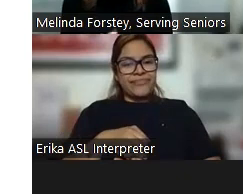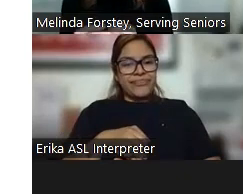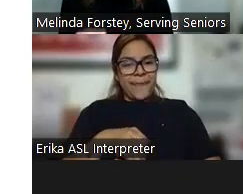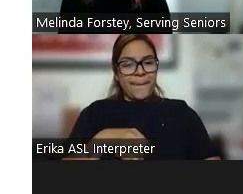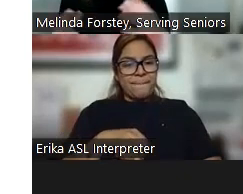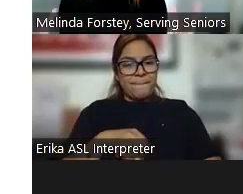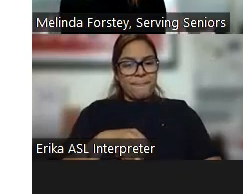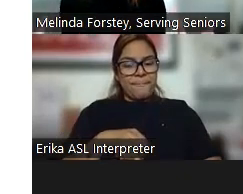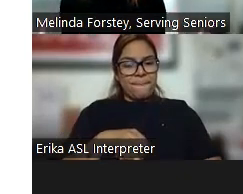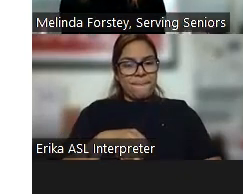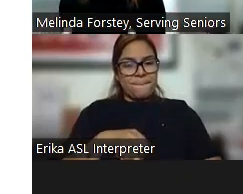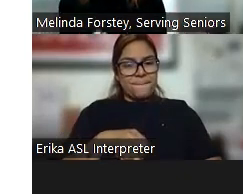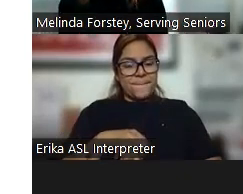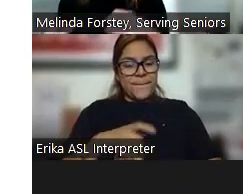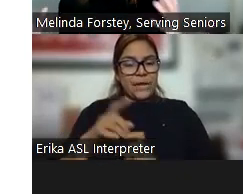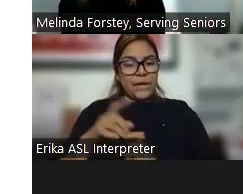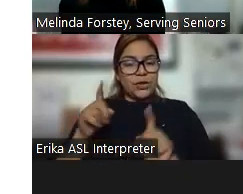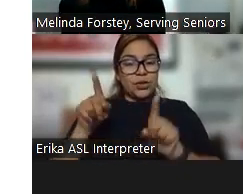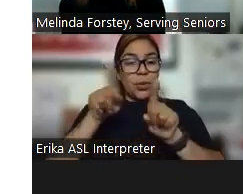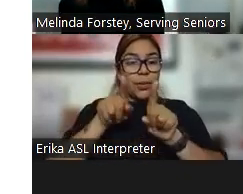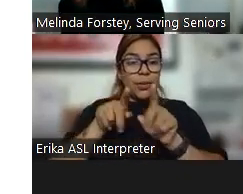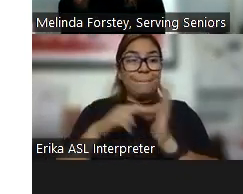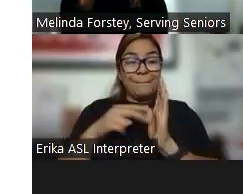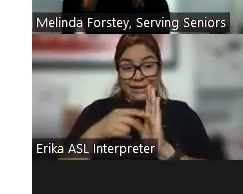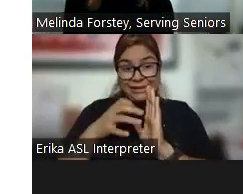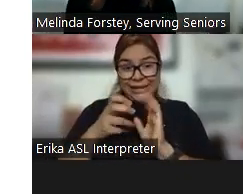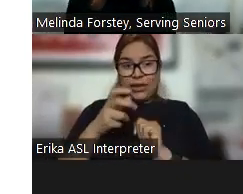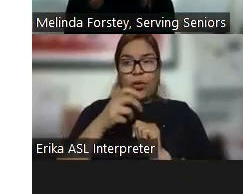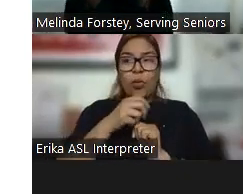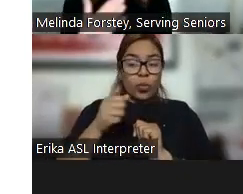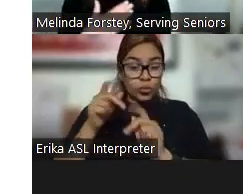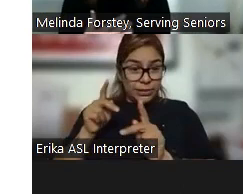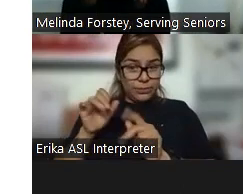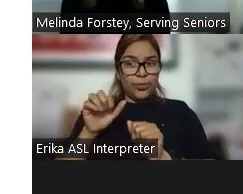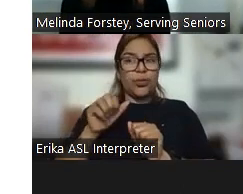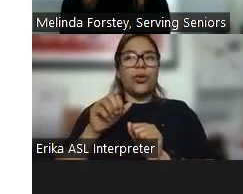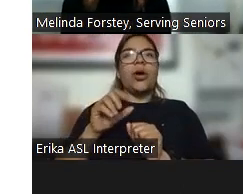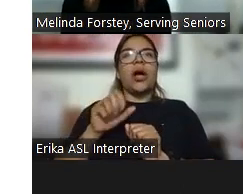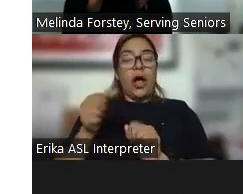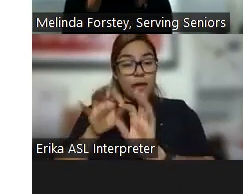programs for families and for older adults. On the Serving